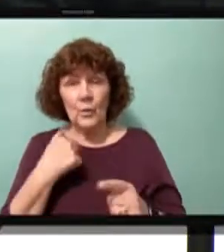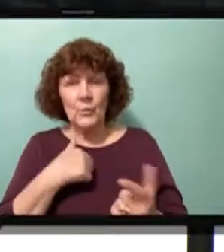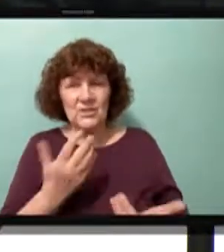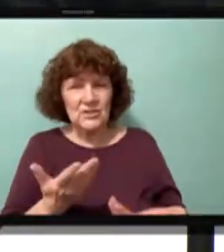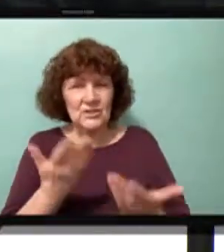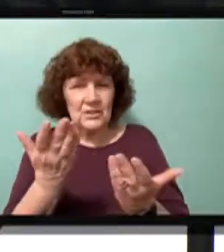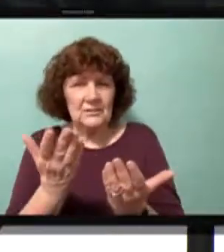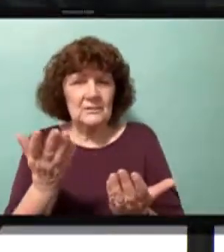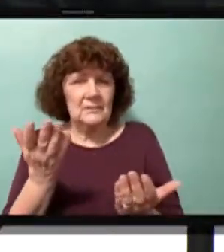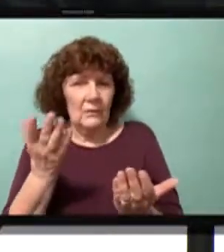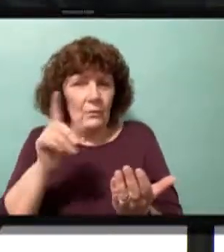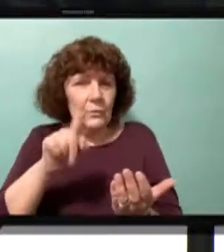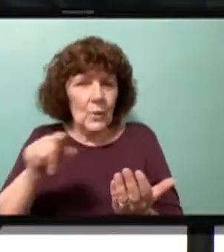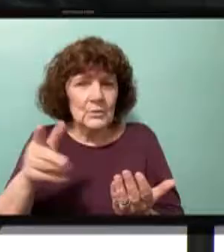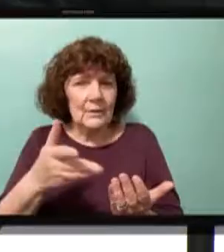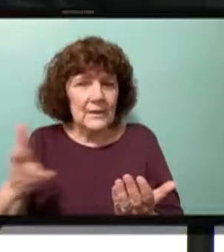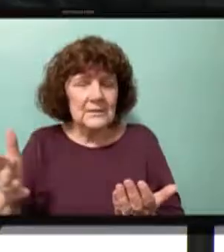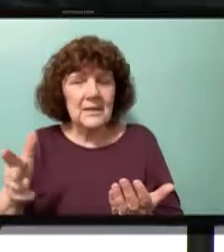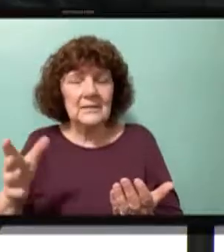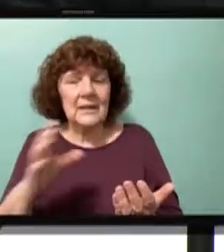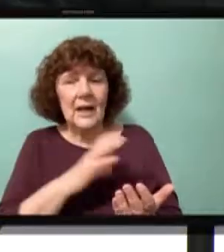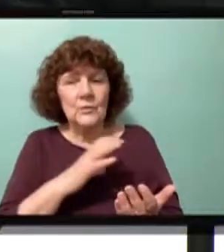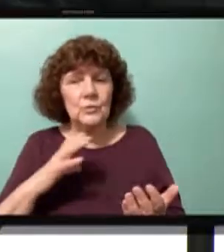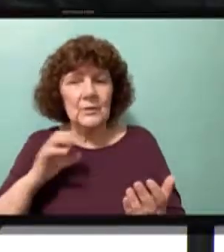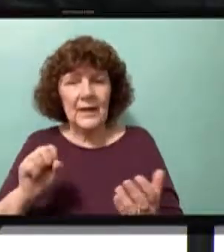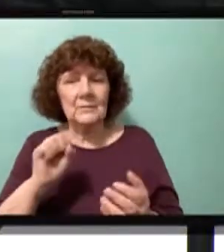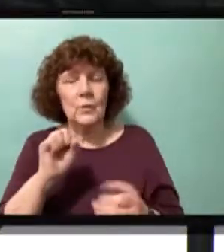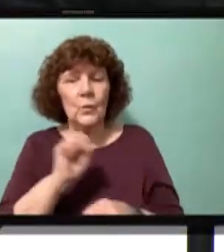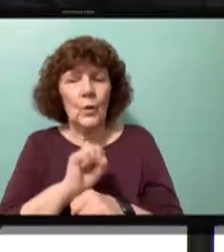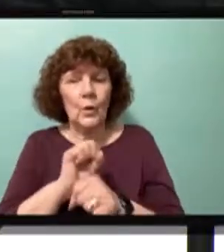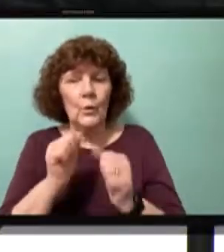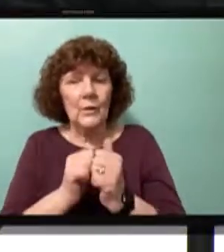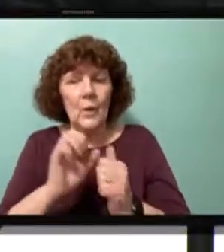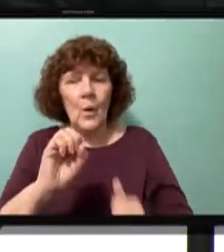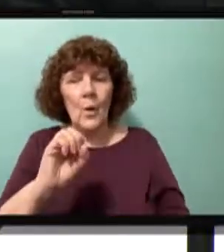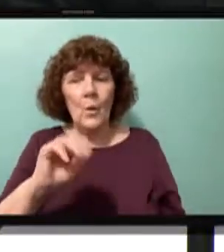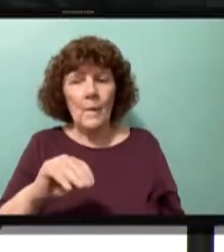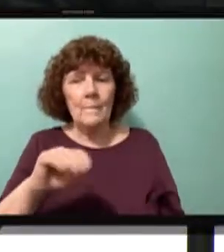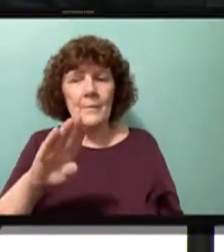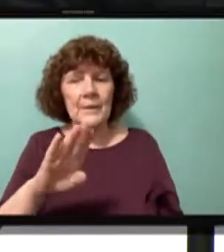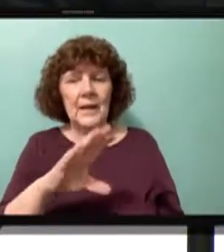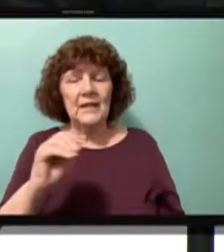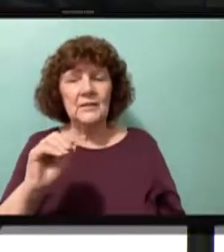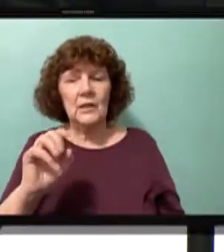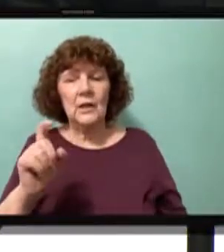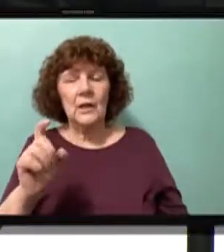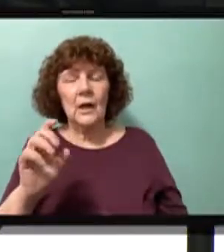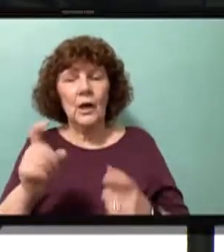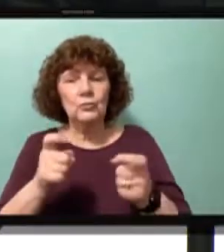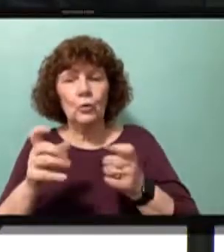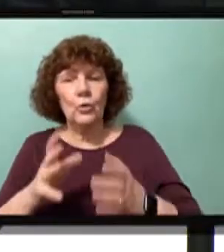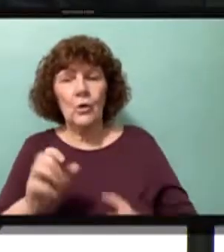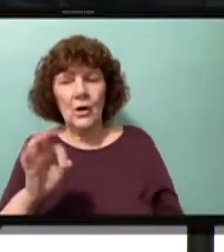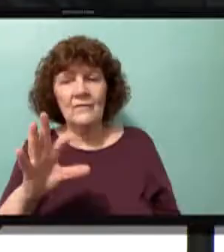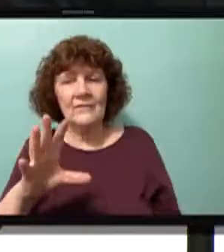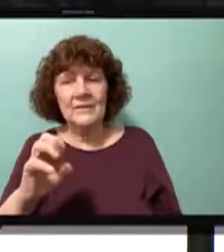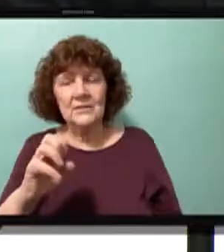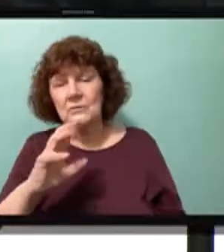could work with OMB and the Controller's Office to address some of the concerns with over-centralized responsibilities within